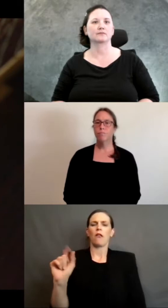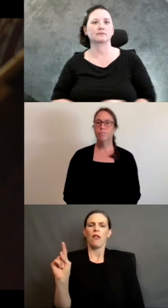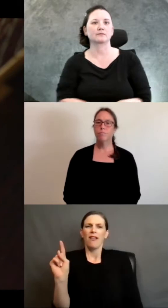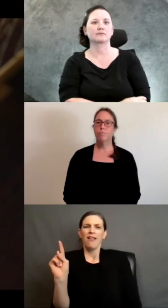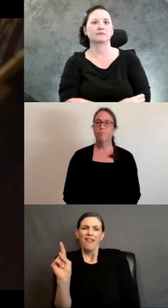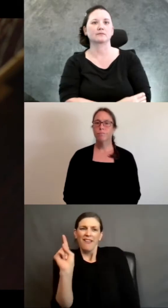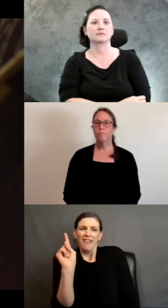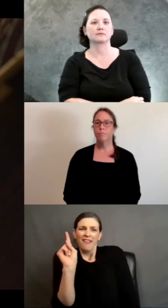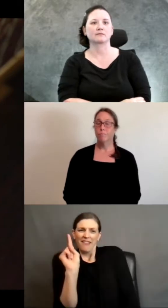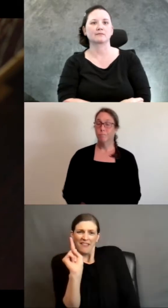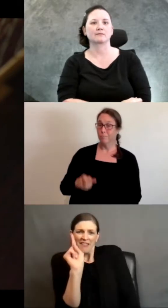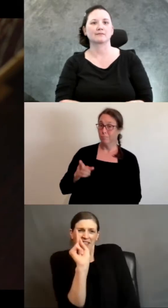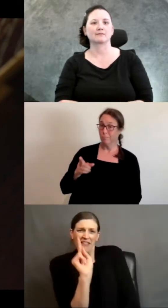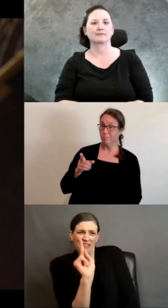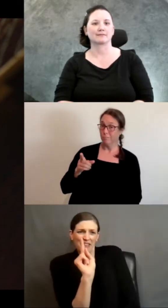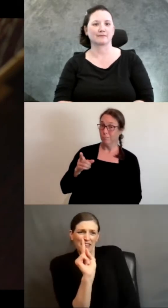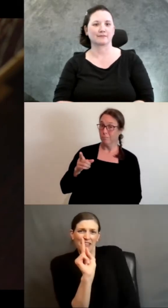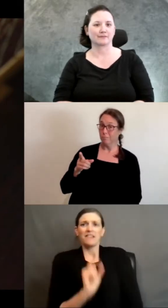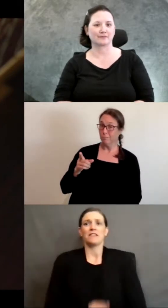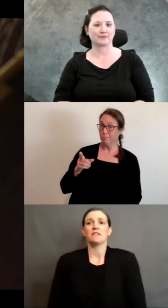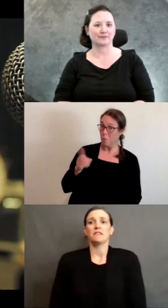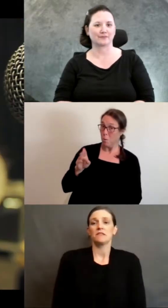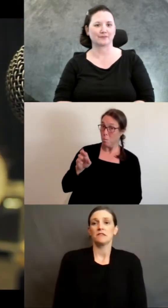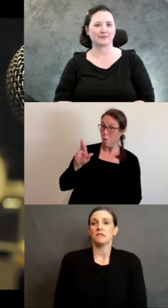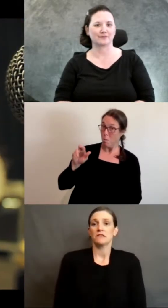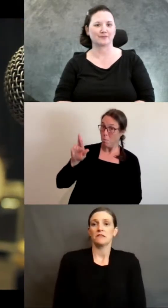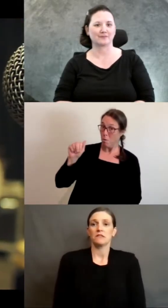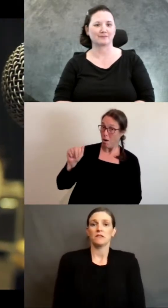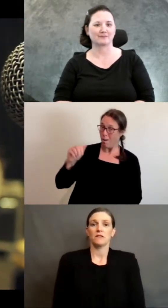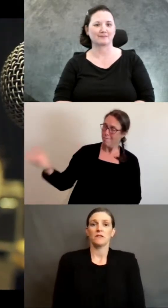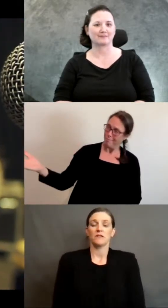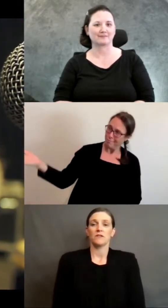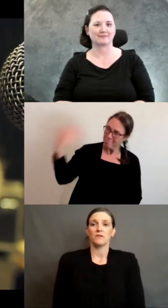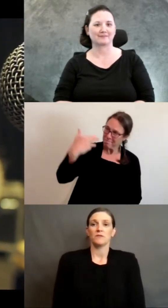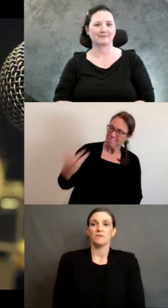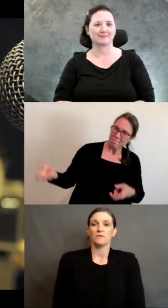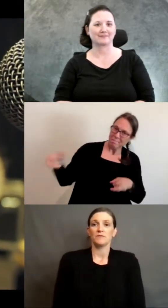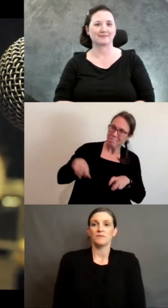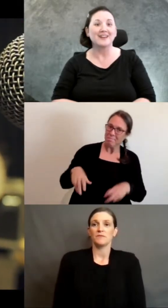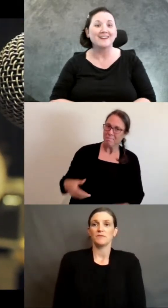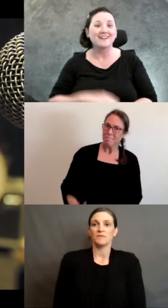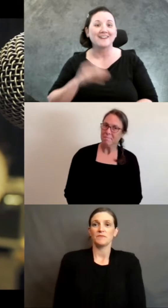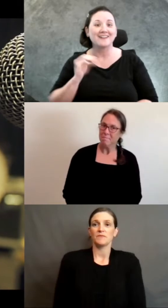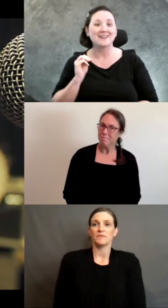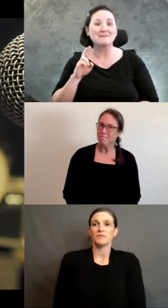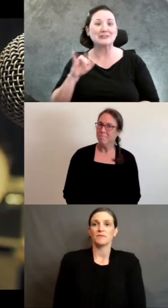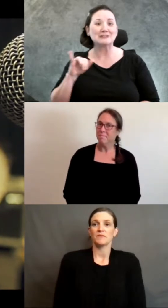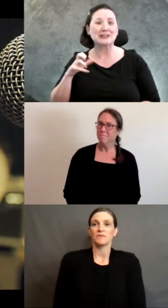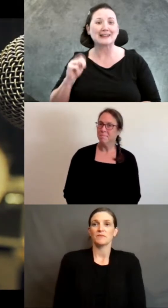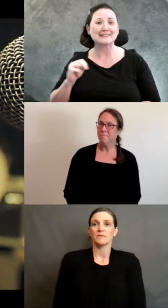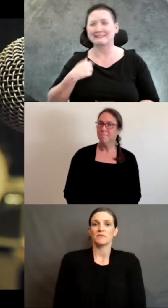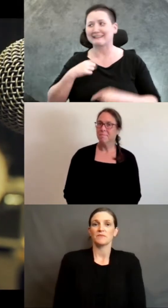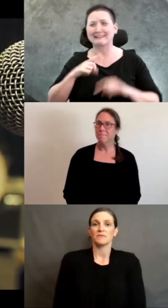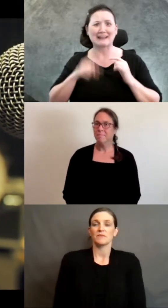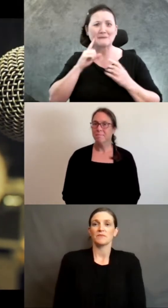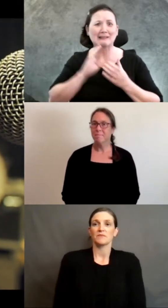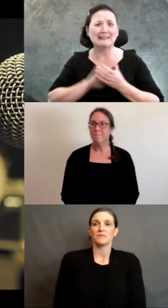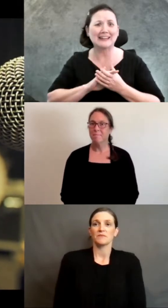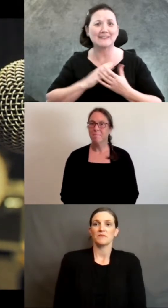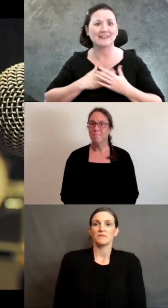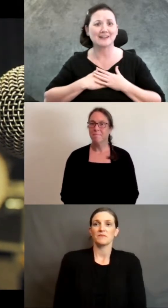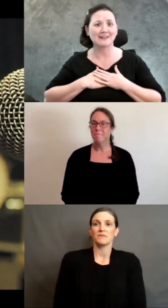be Barbara. Come on in. Mr. Jackson, I just can't believe this. First off, call me